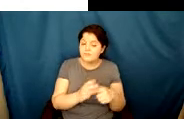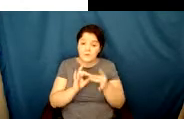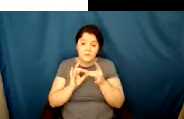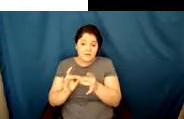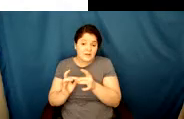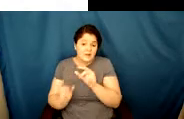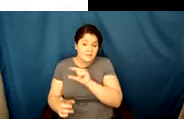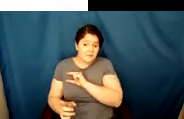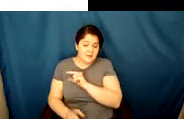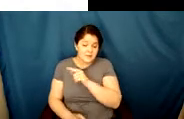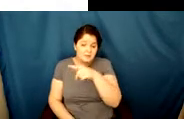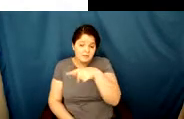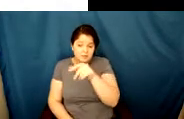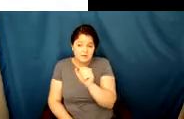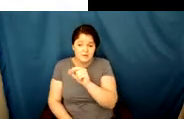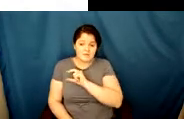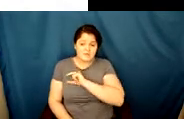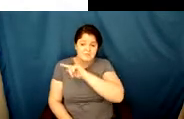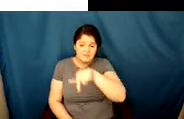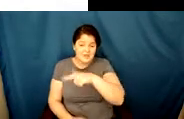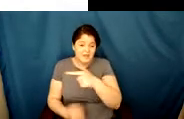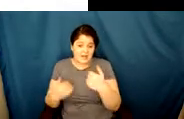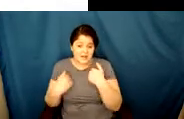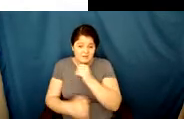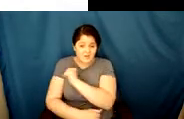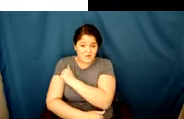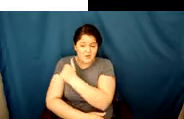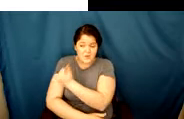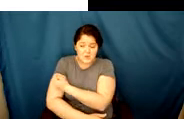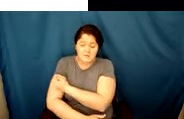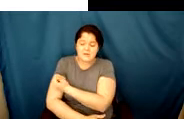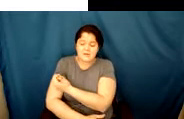Authority Police have the authority to